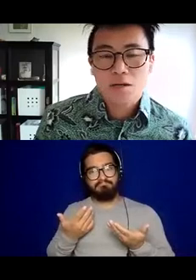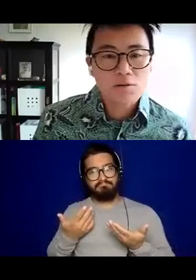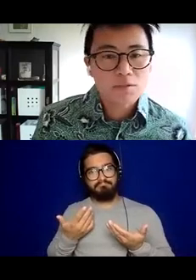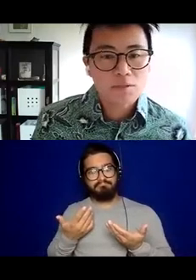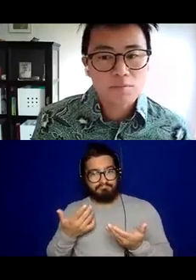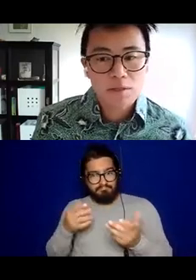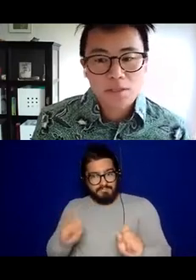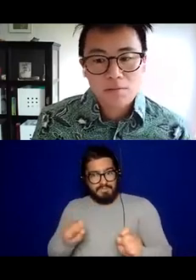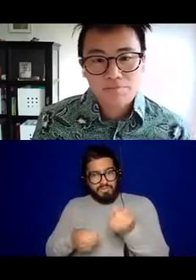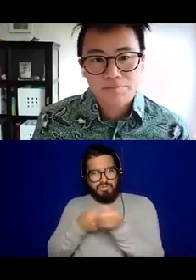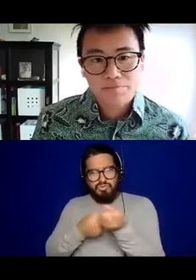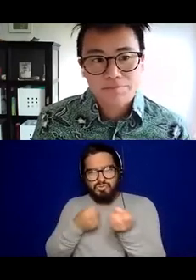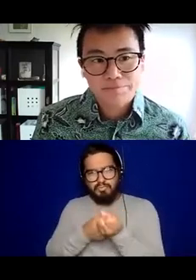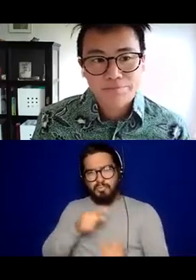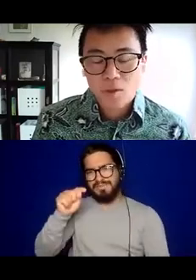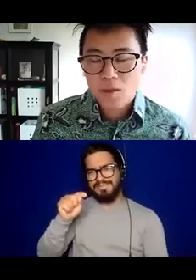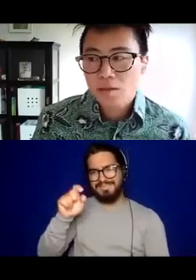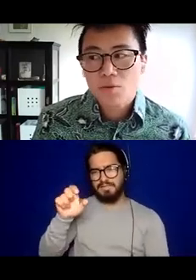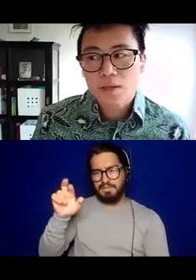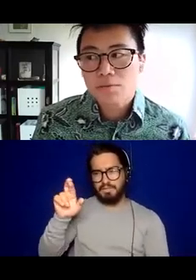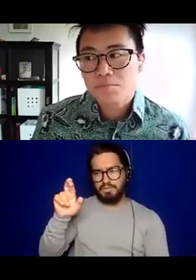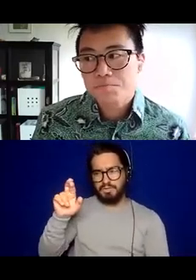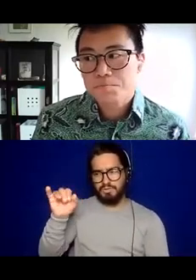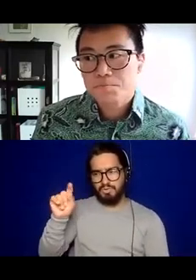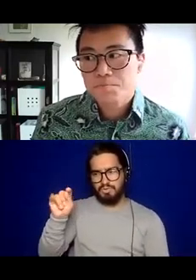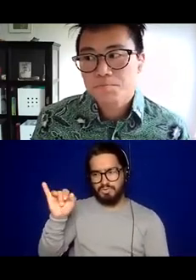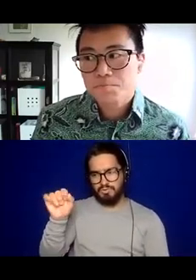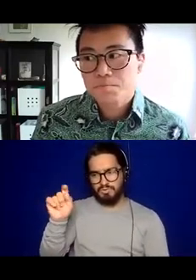supporting terrorist speech in the US.